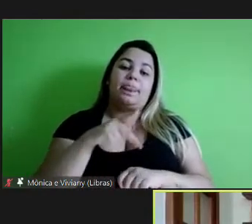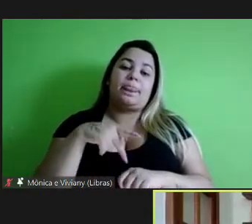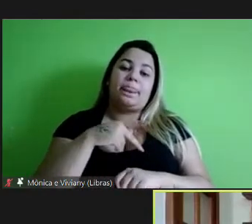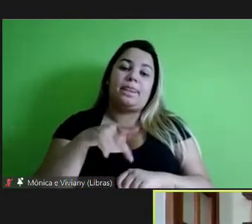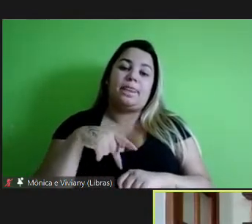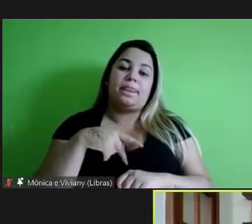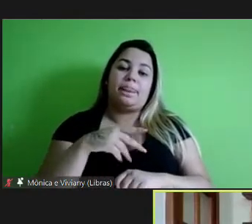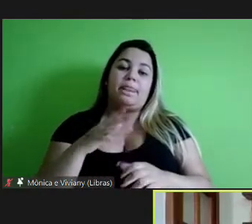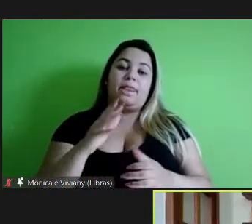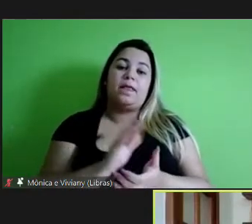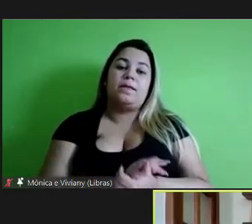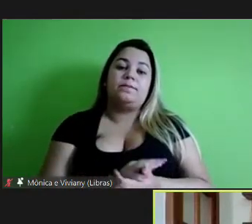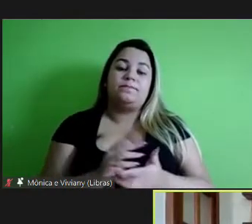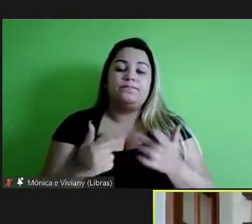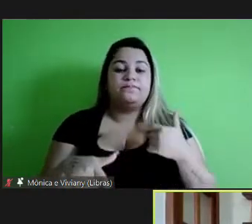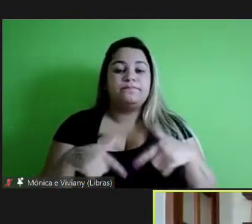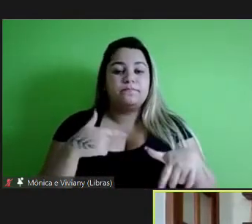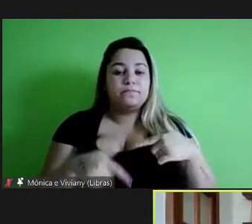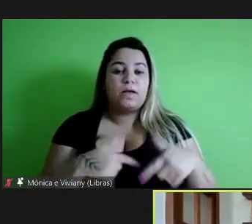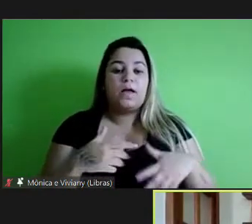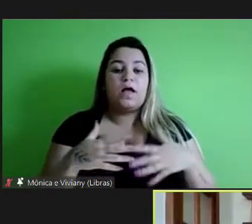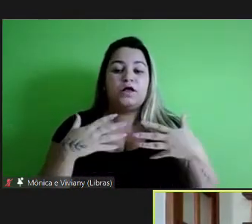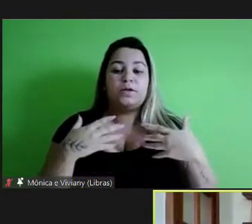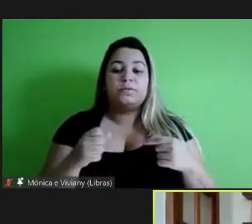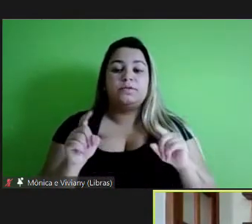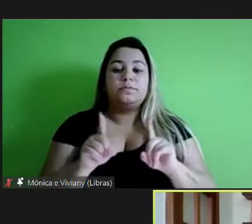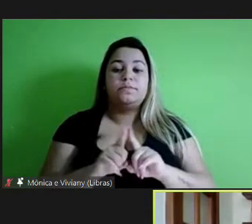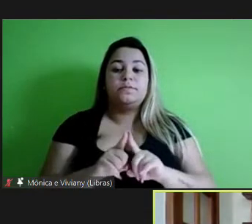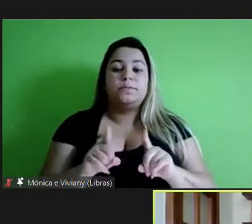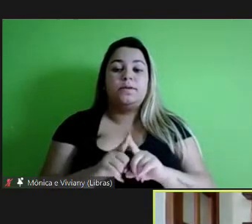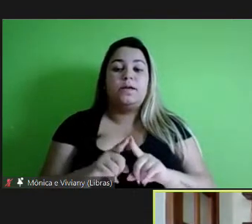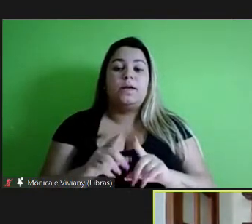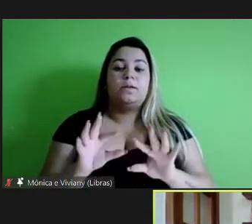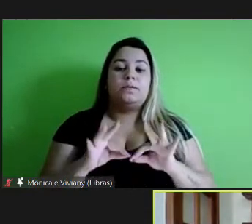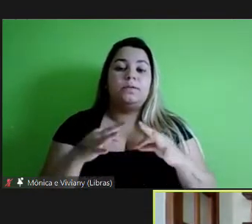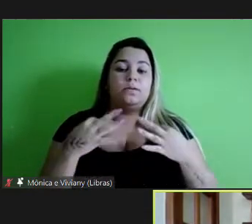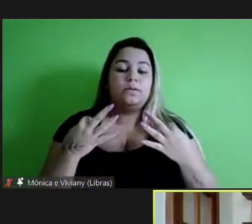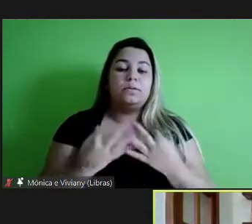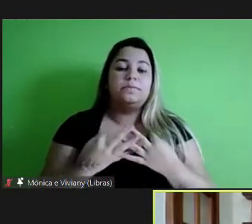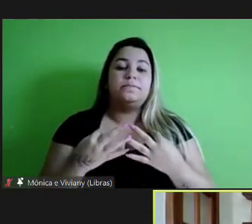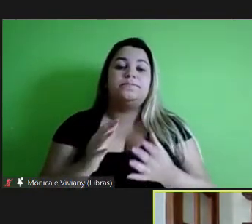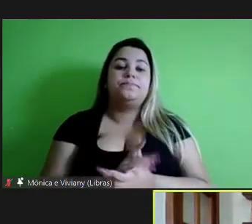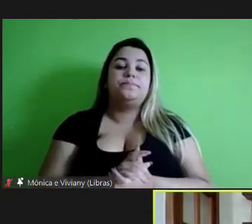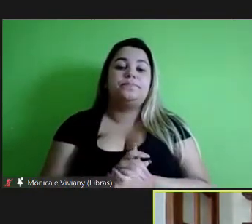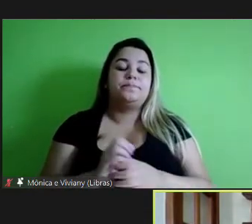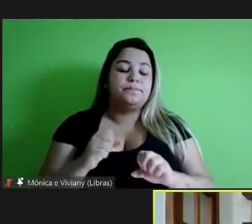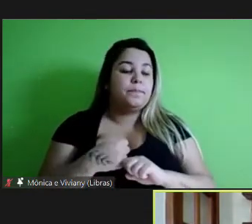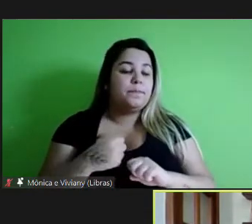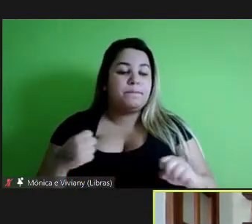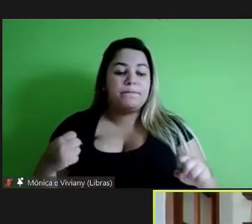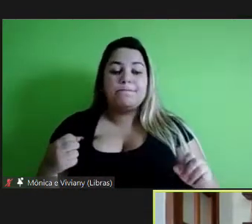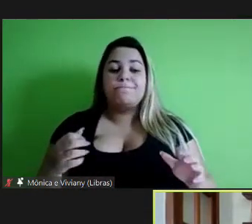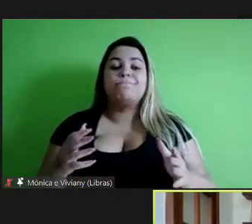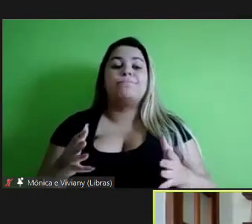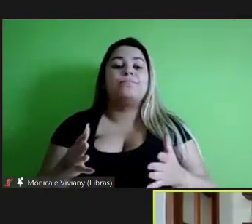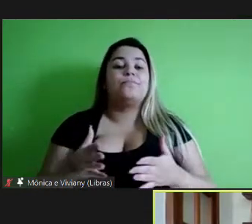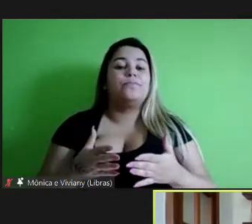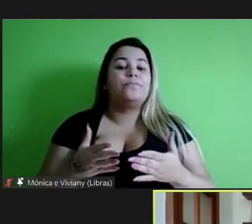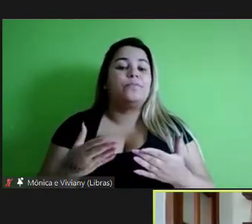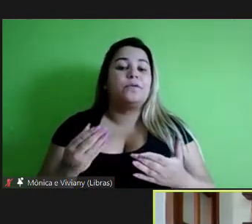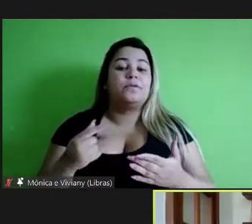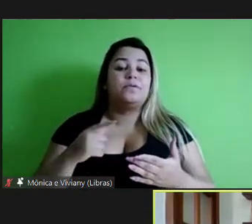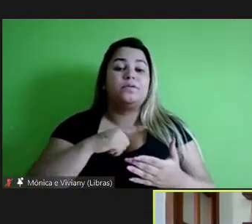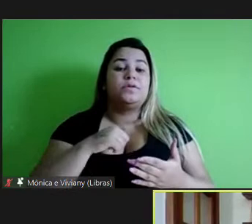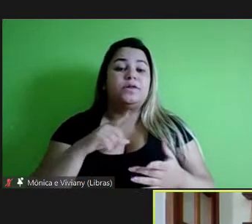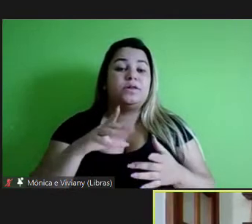size of our country. These services, they meet the necessities of the families in greater vulnerability